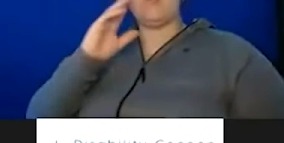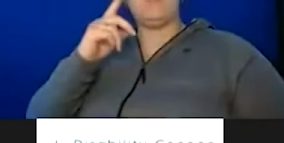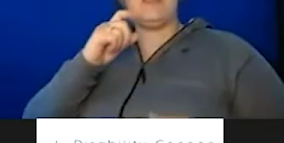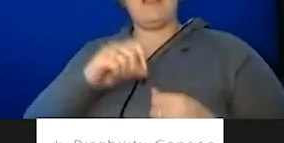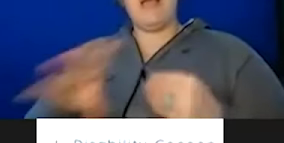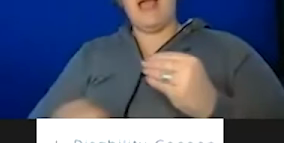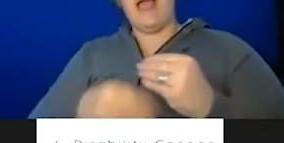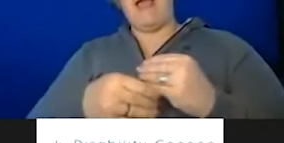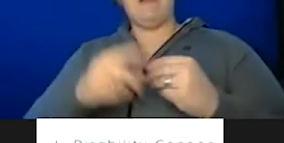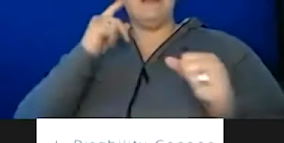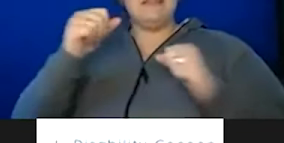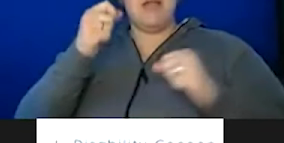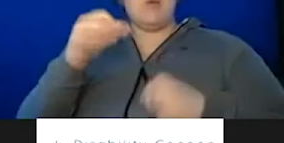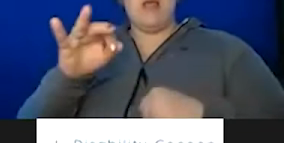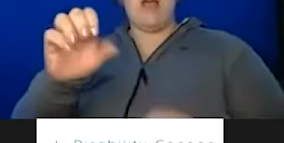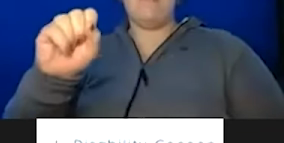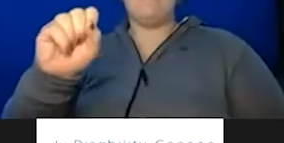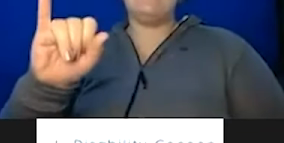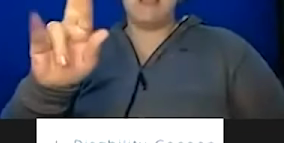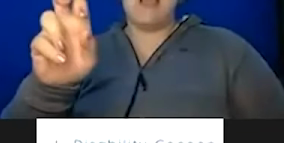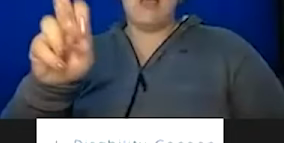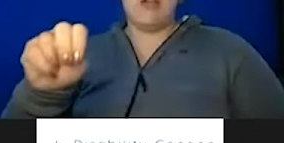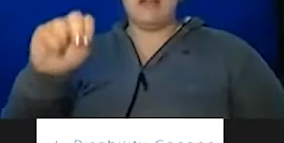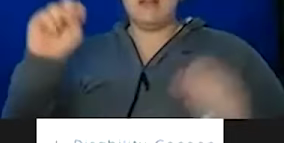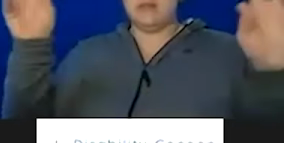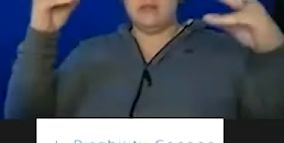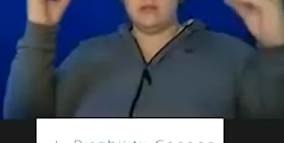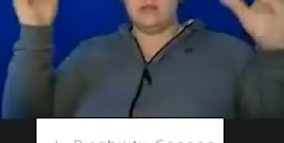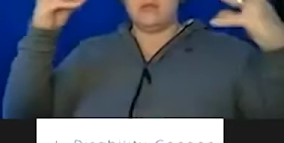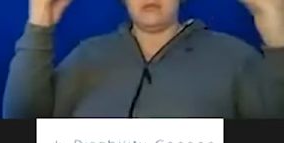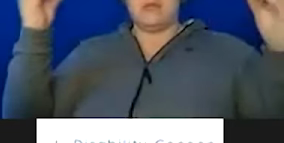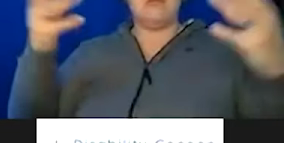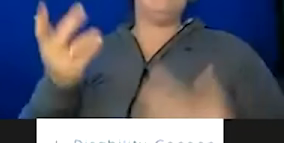deterrent. In case of, let's say it's a glass breaking,